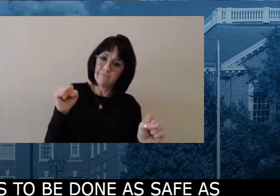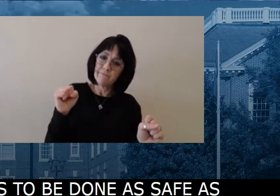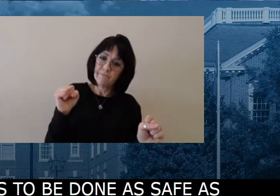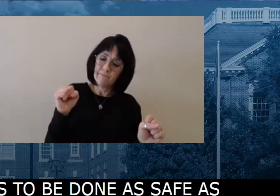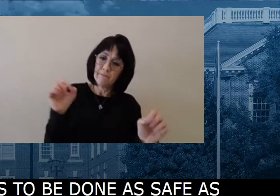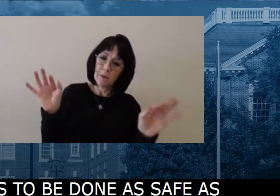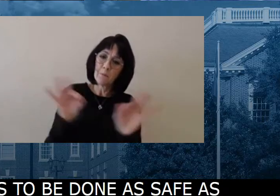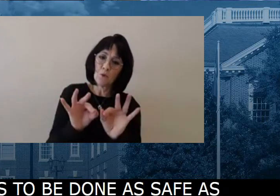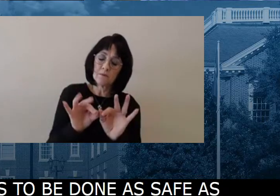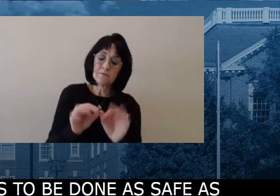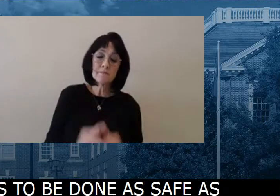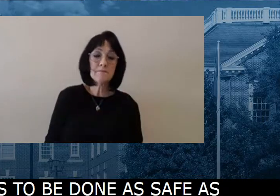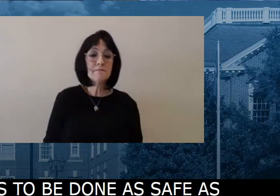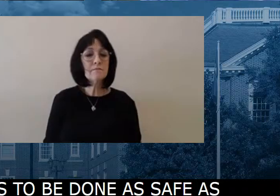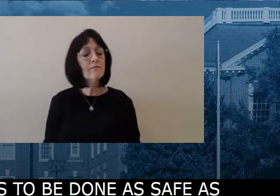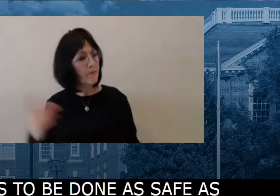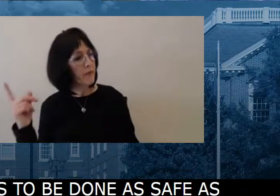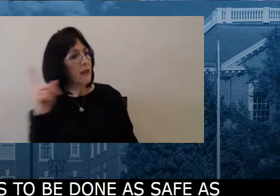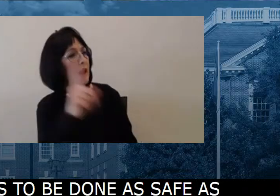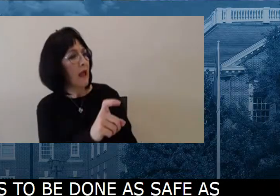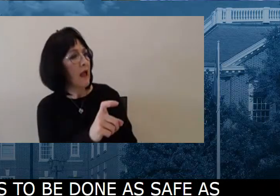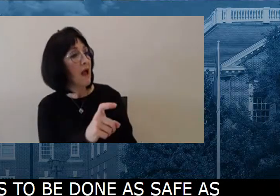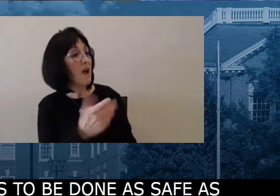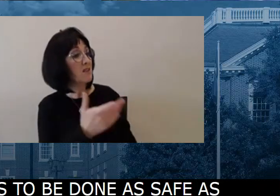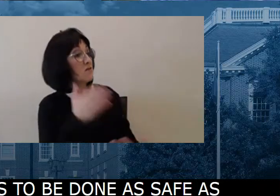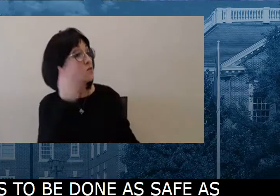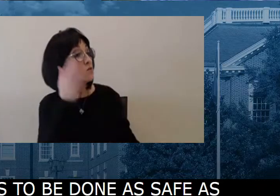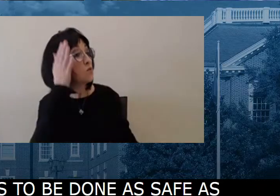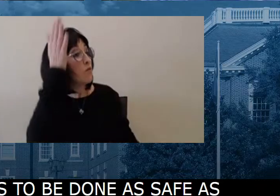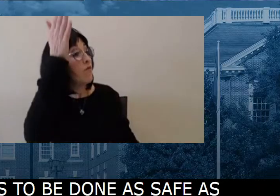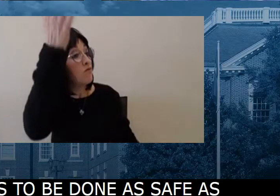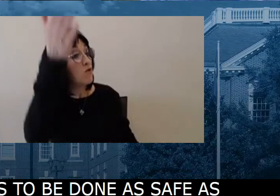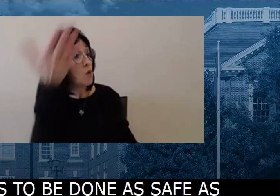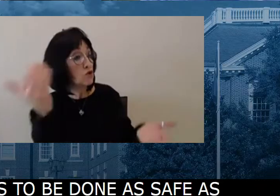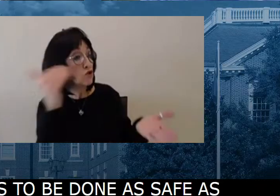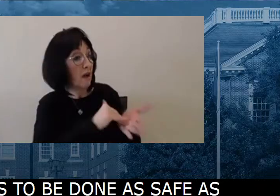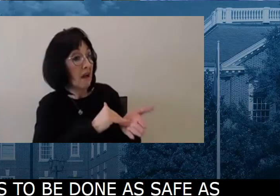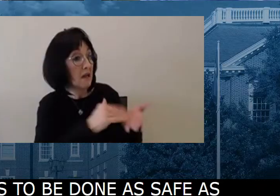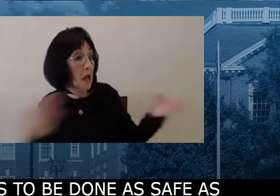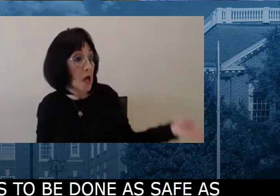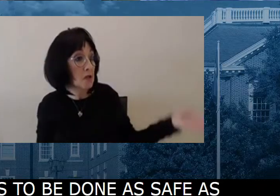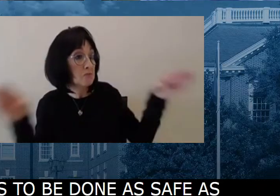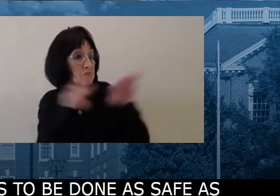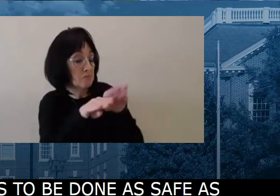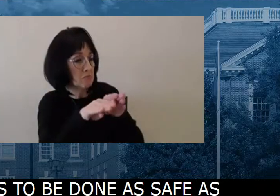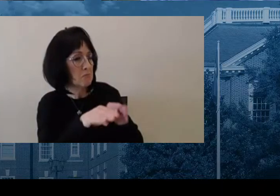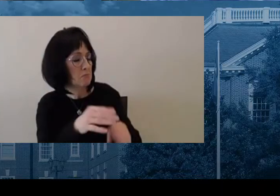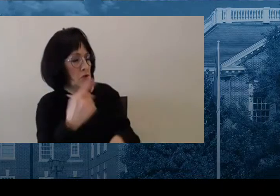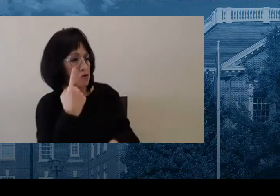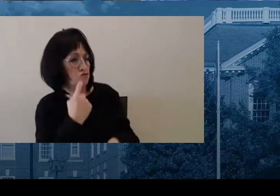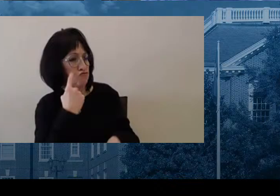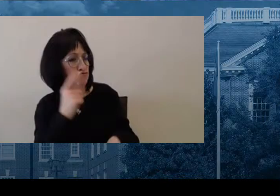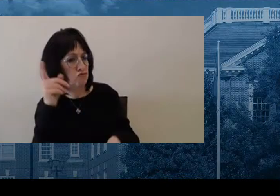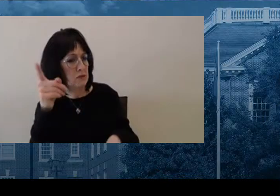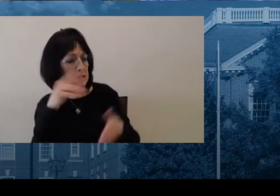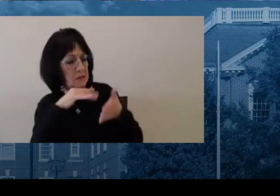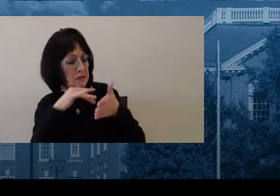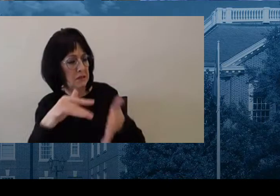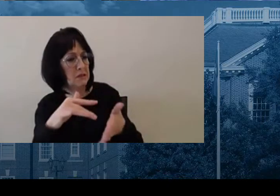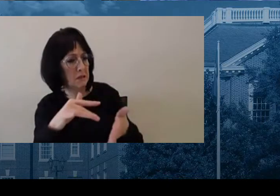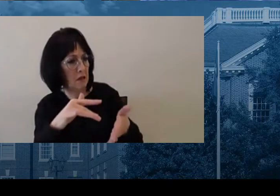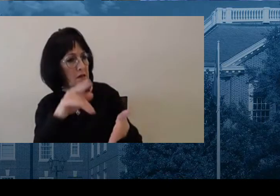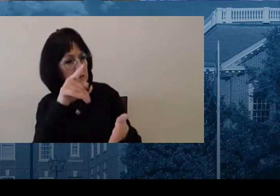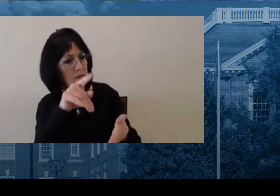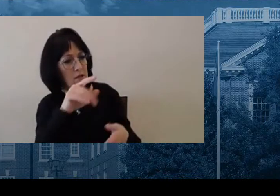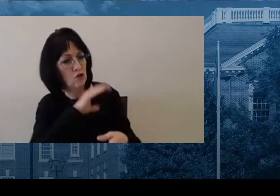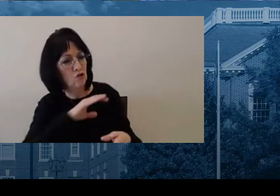And then regarding imposing future lockdowns, a recent study from Christiana Care showed a 34% increase